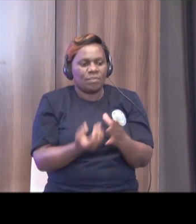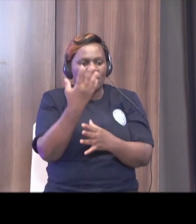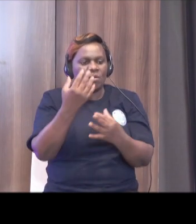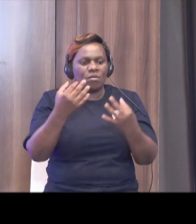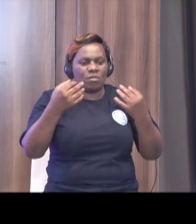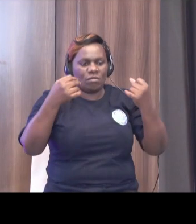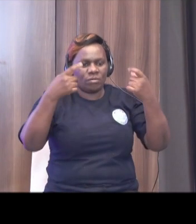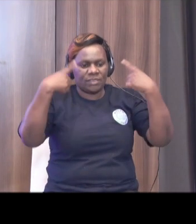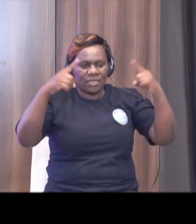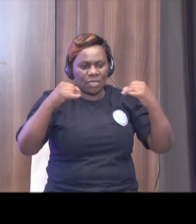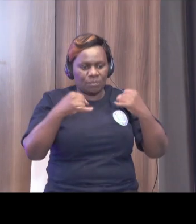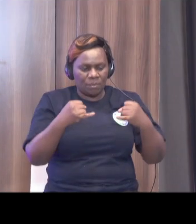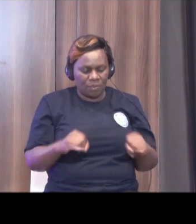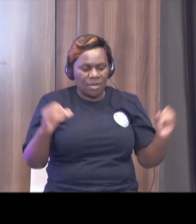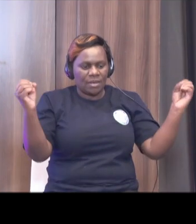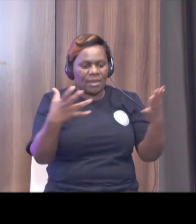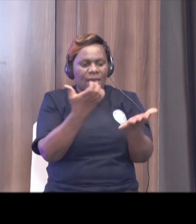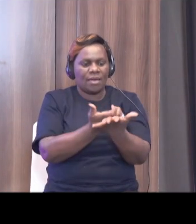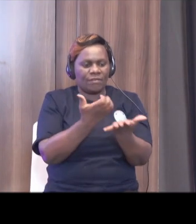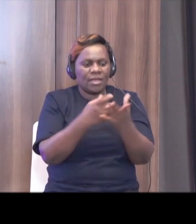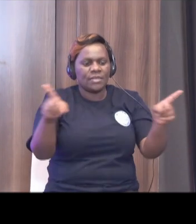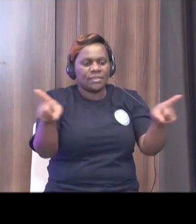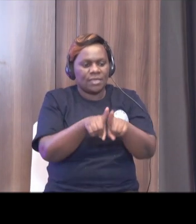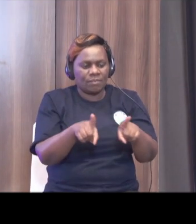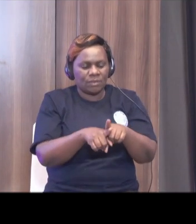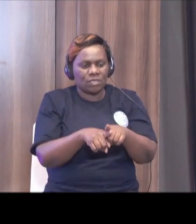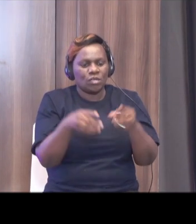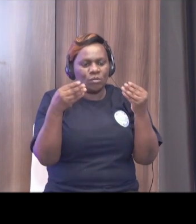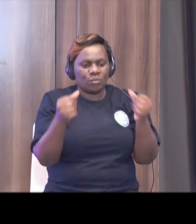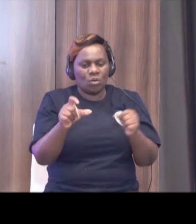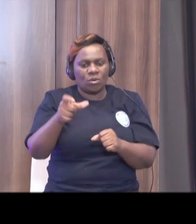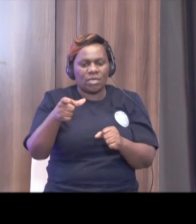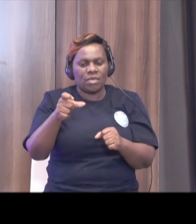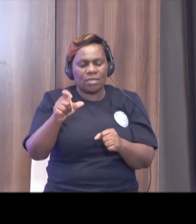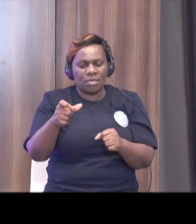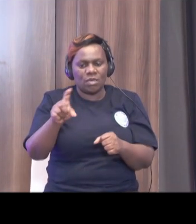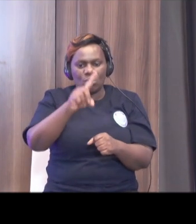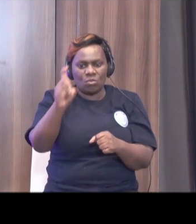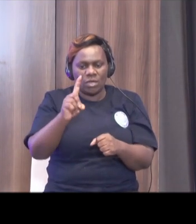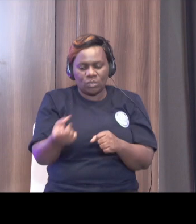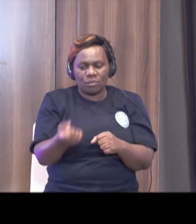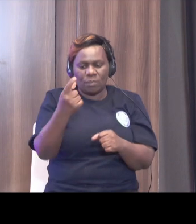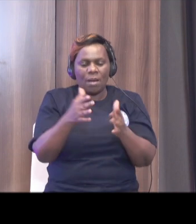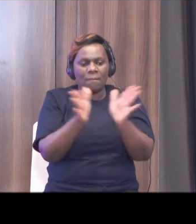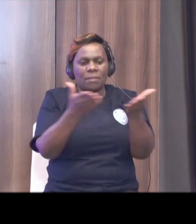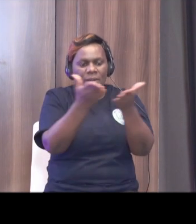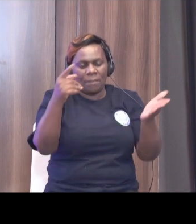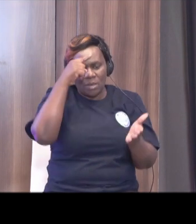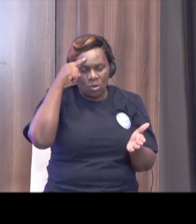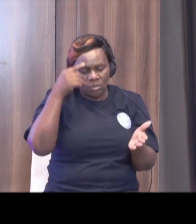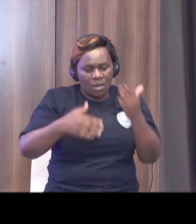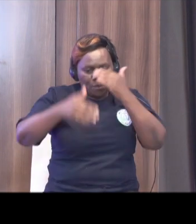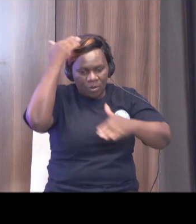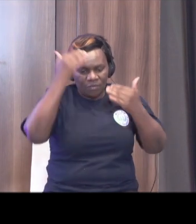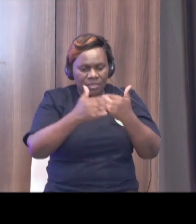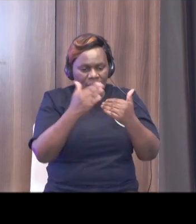successful implementation. Real-world evidence allows us to address the key questions raised by the public, the healthcare professionals,